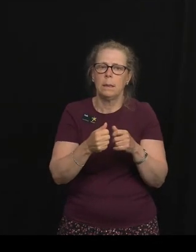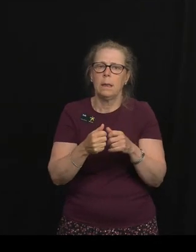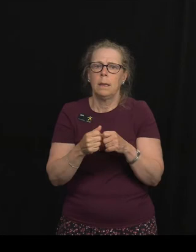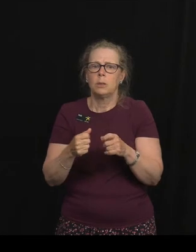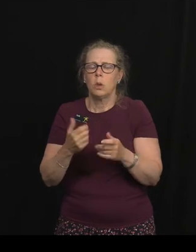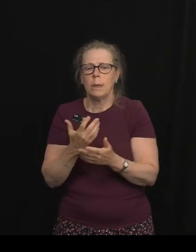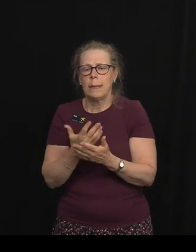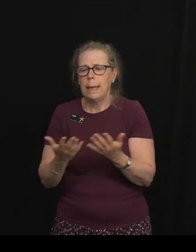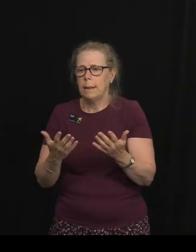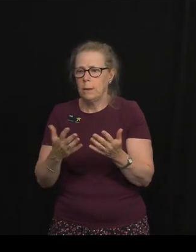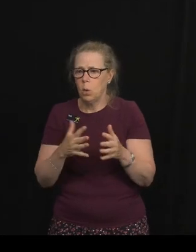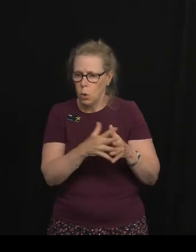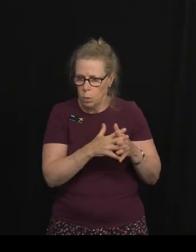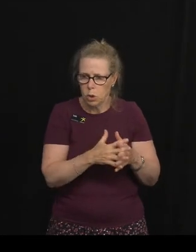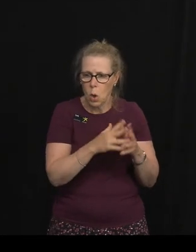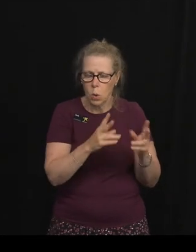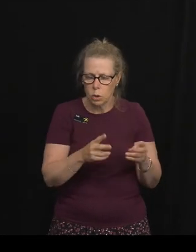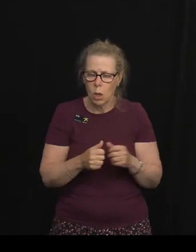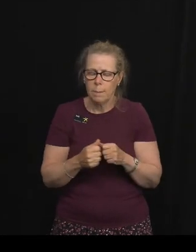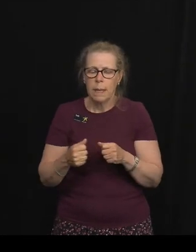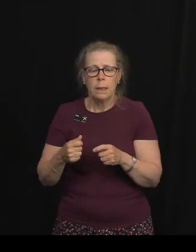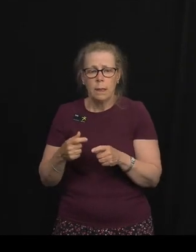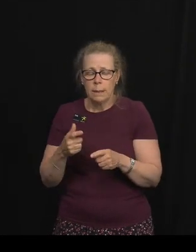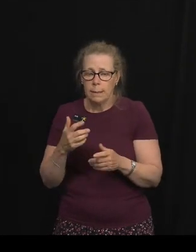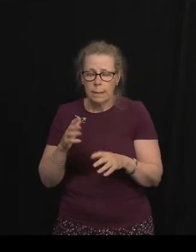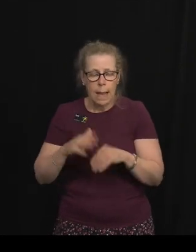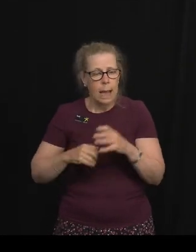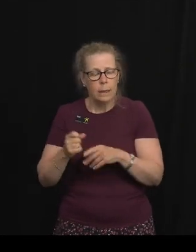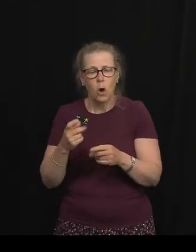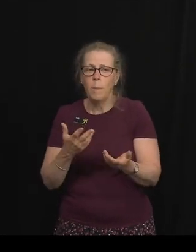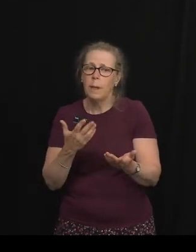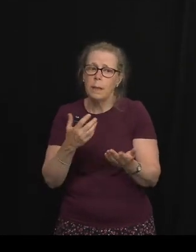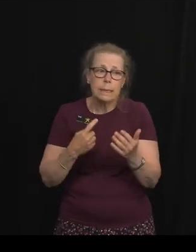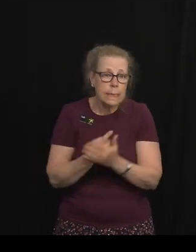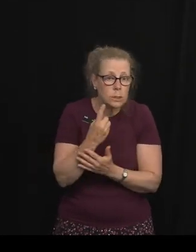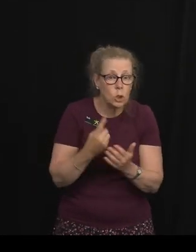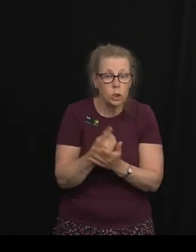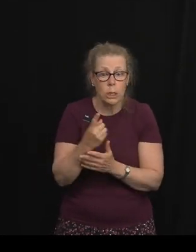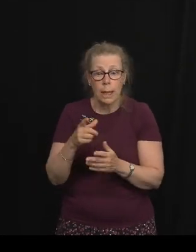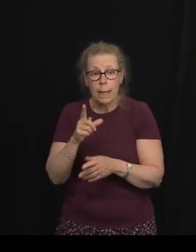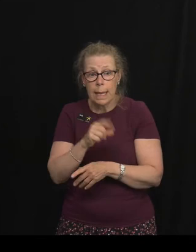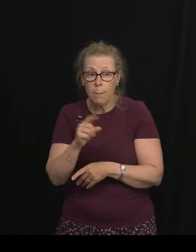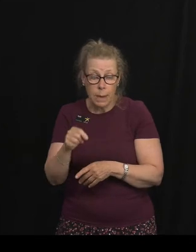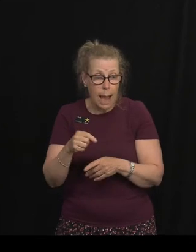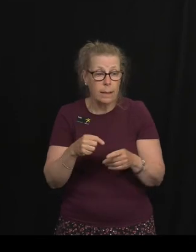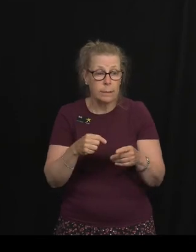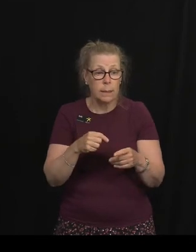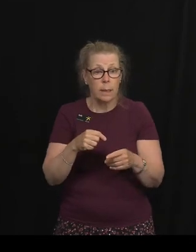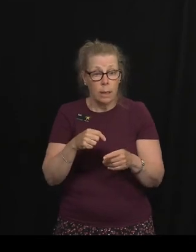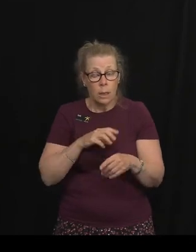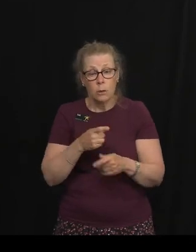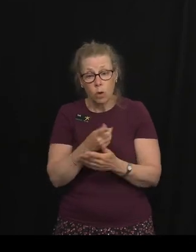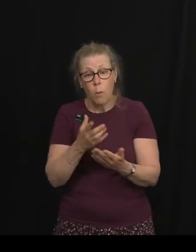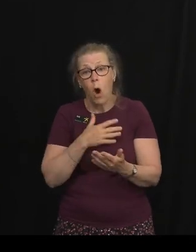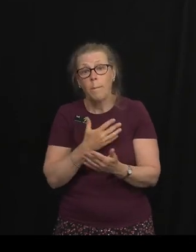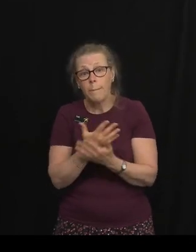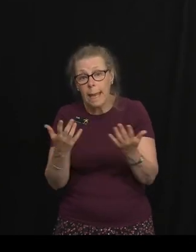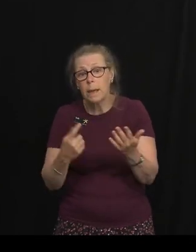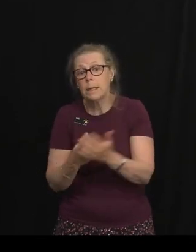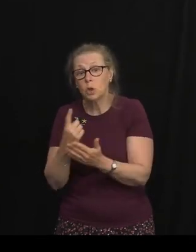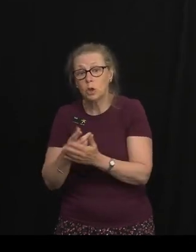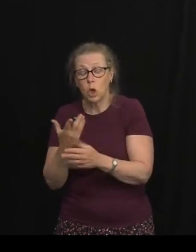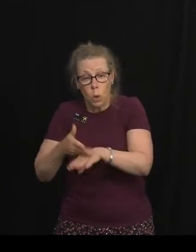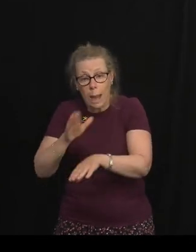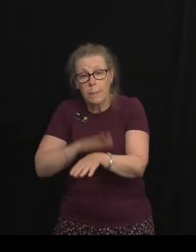what we speak about the countries in the south not having the capacity. Sometimes they have actually more capacity than what we have here. Yeah. And what we have faced now is